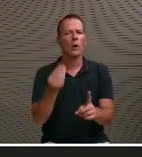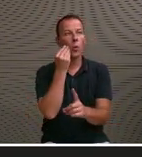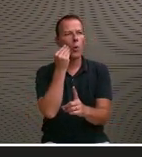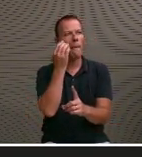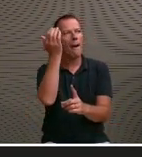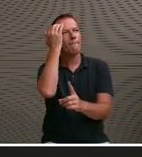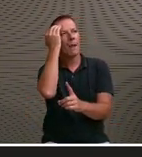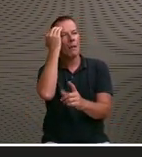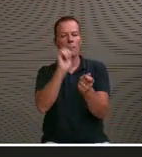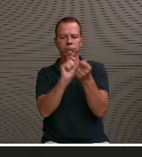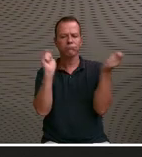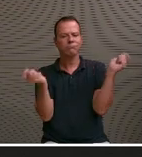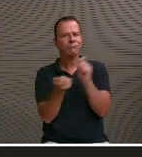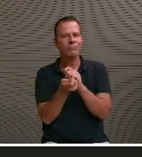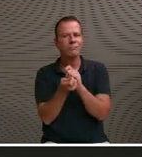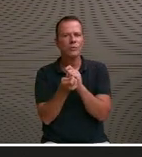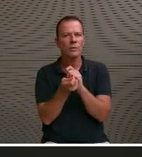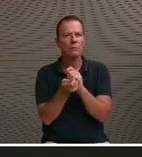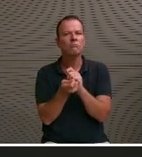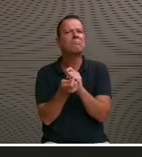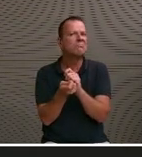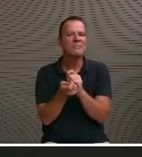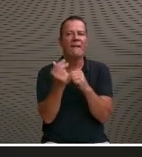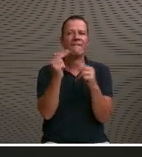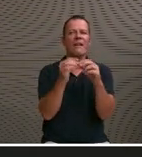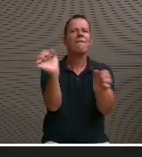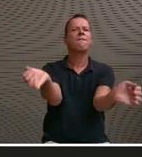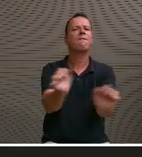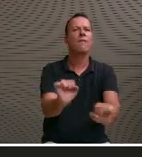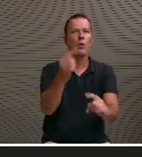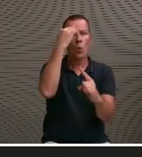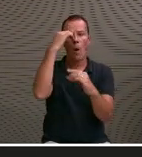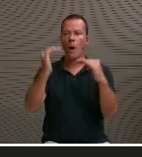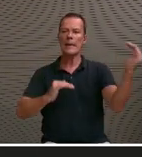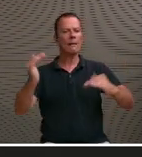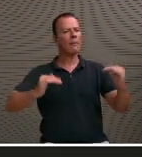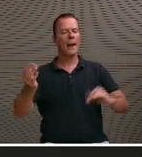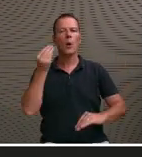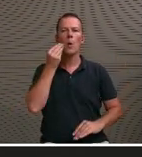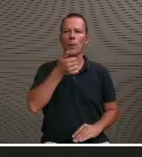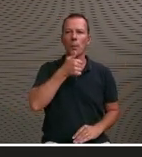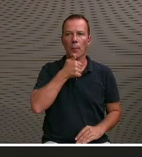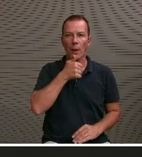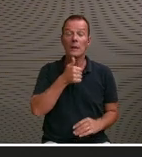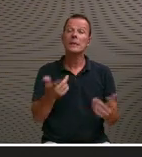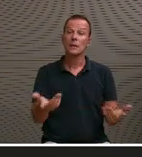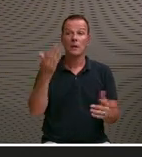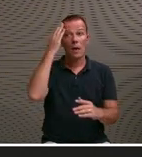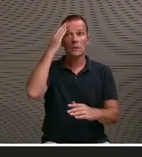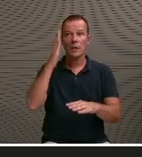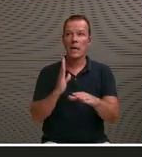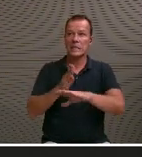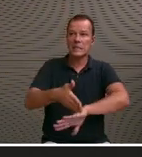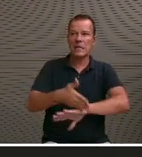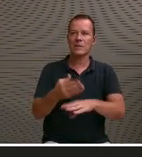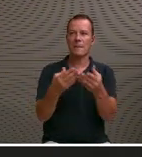procurement organizations to balance both? We really believe that getting access in the middle part of this decade to a bunch of the minerals that Miguel will